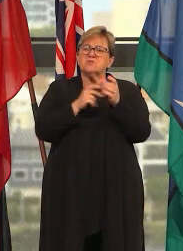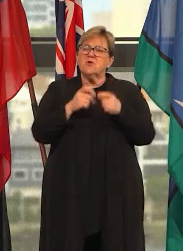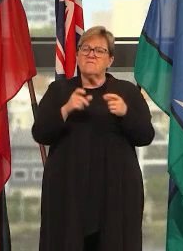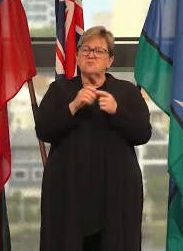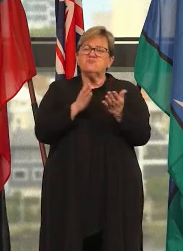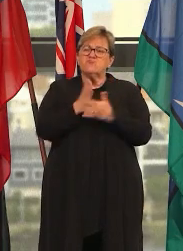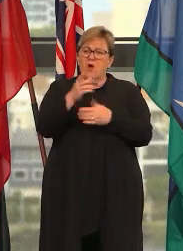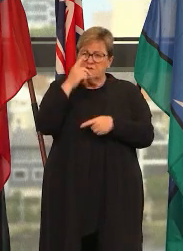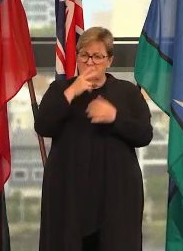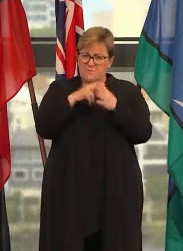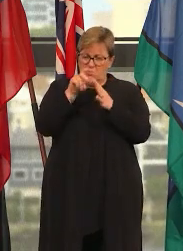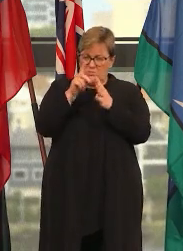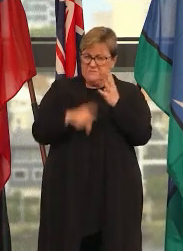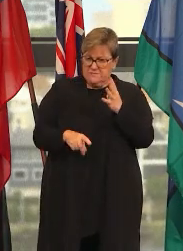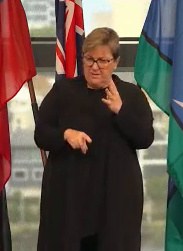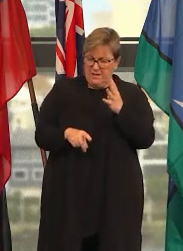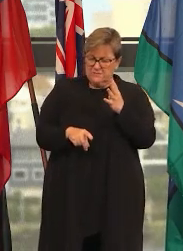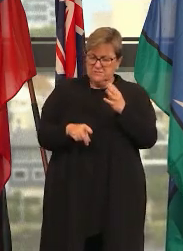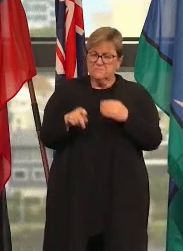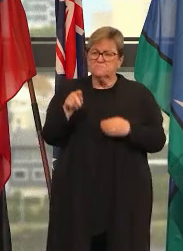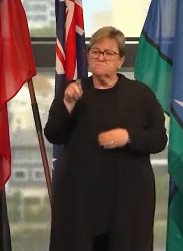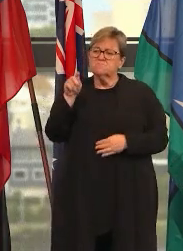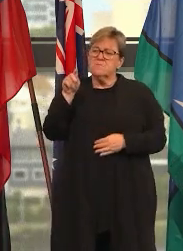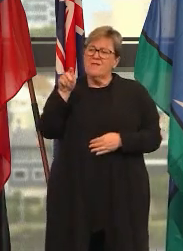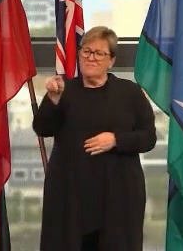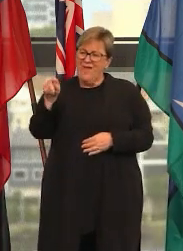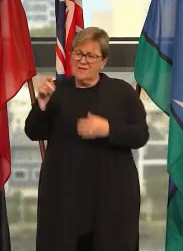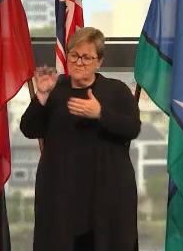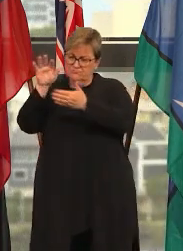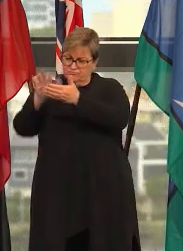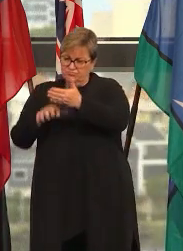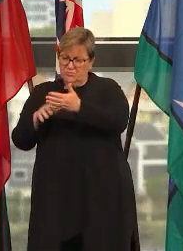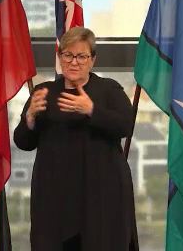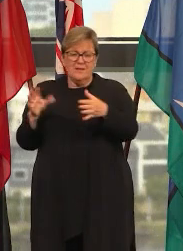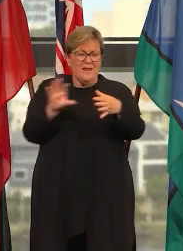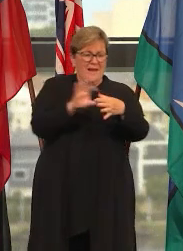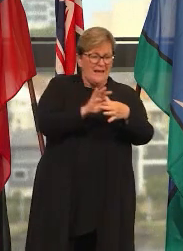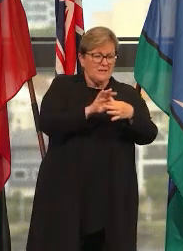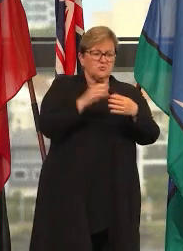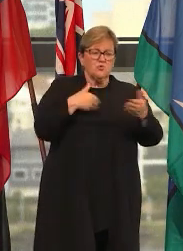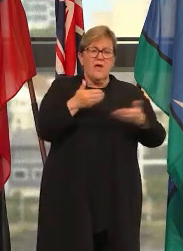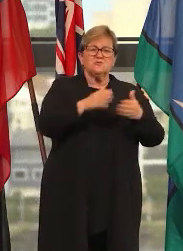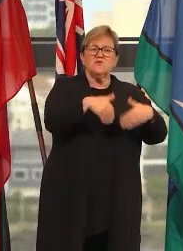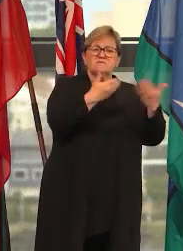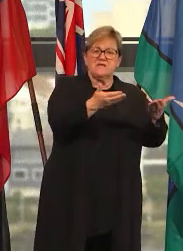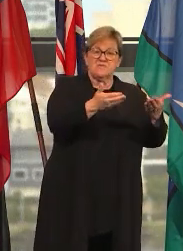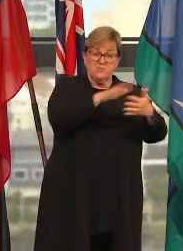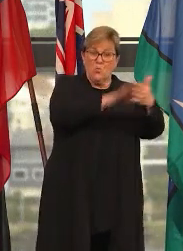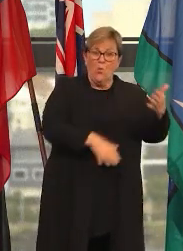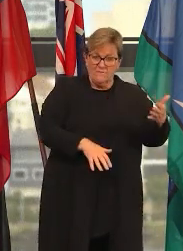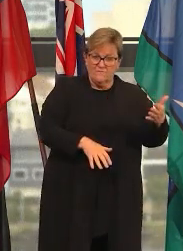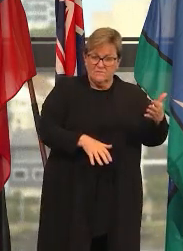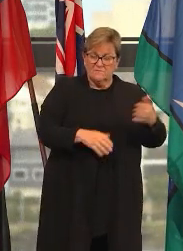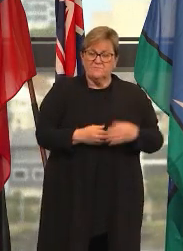our Disability Discrimination Act is not strong enough. It needs to be strengthened. It needs to be